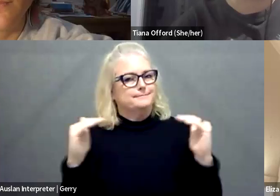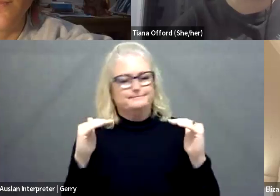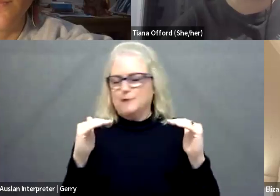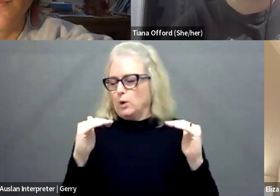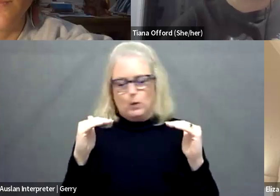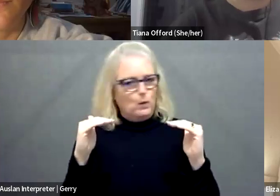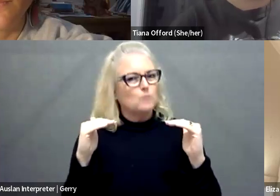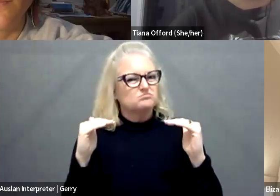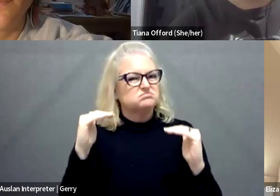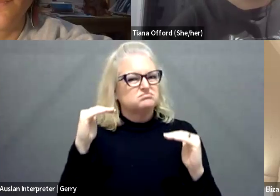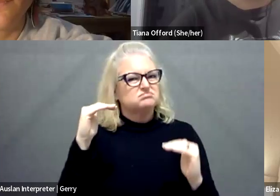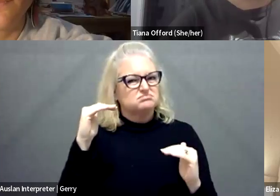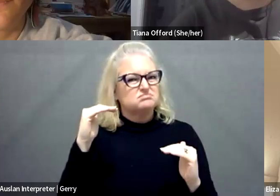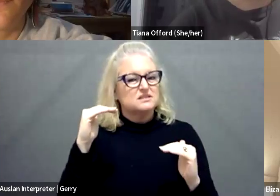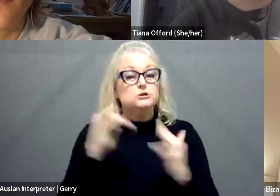so important that